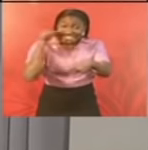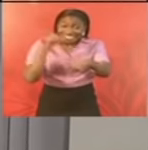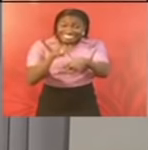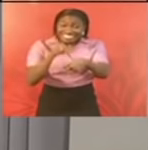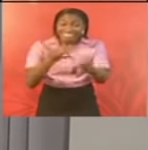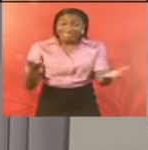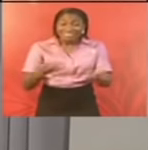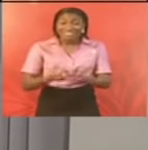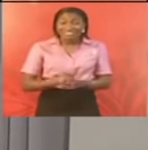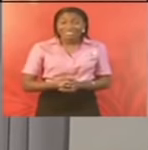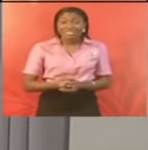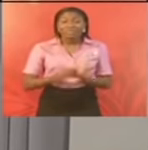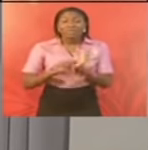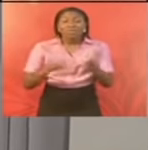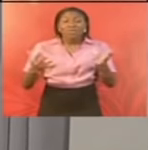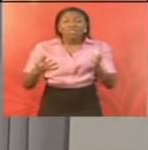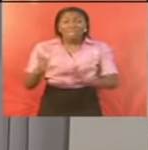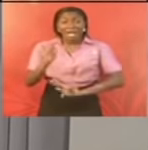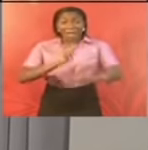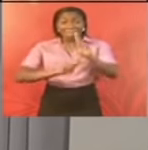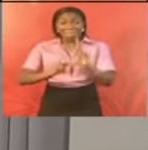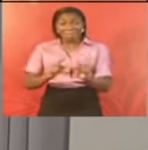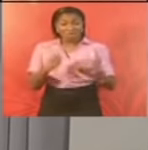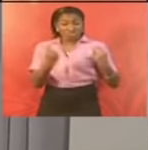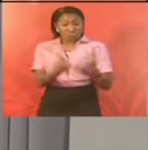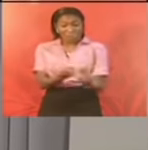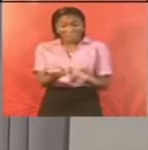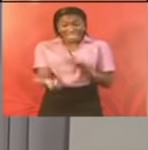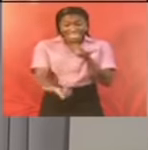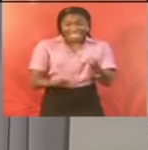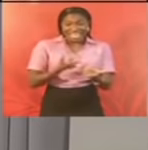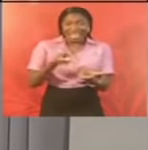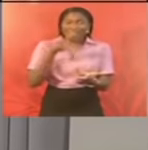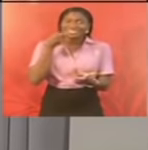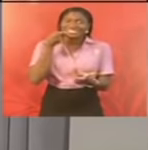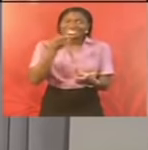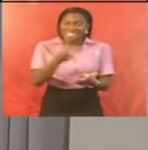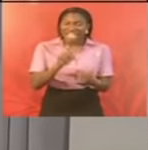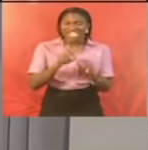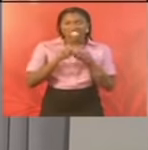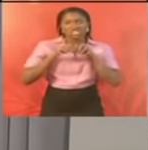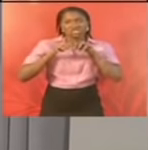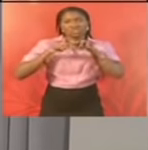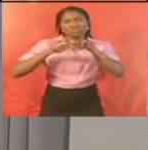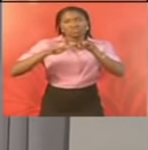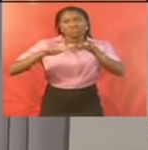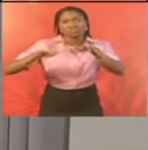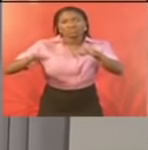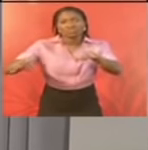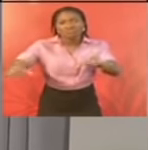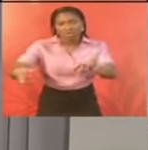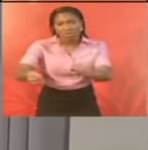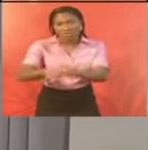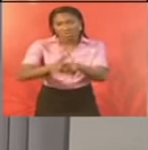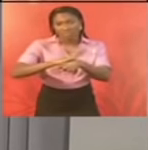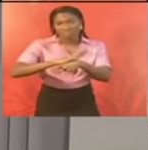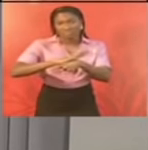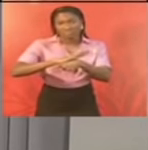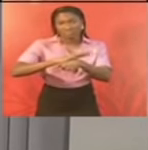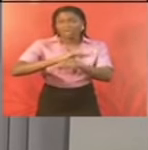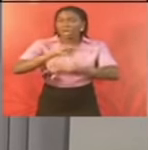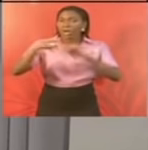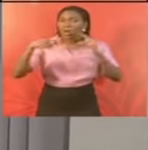Social settings is what is driving this second wave. When we closed down nurseries